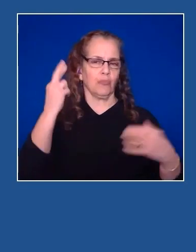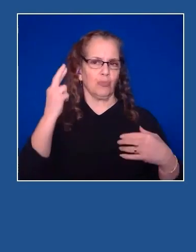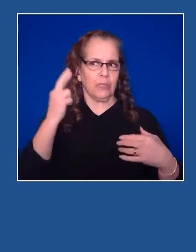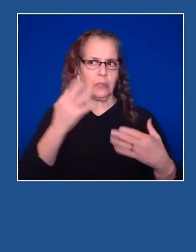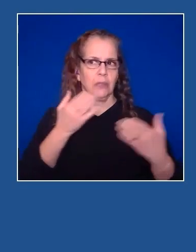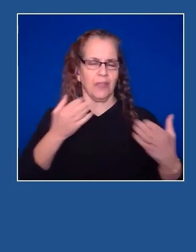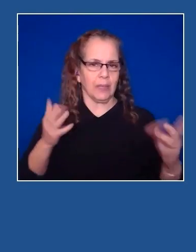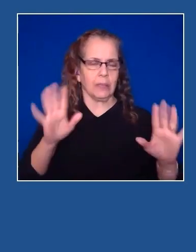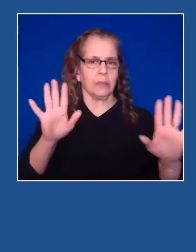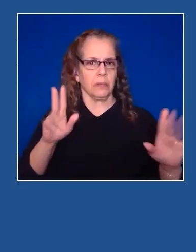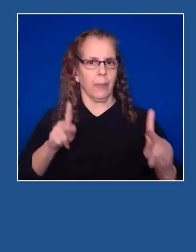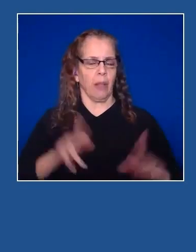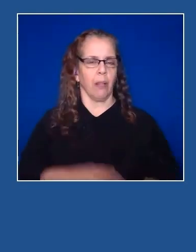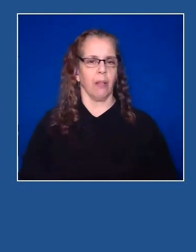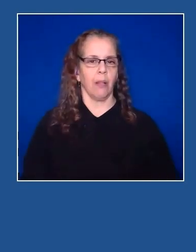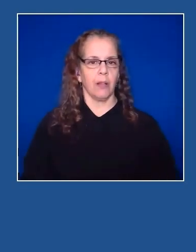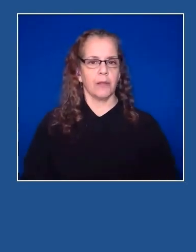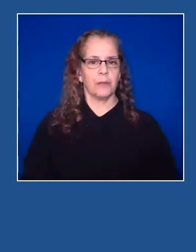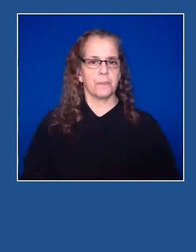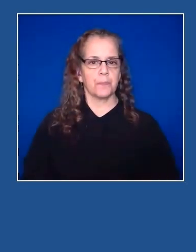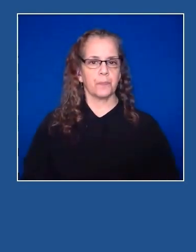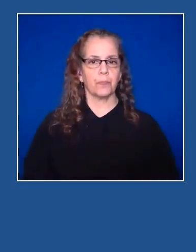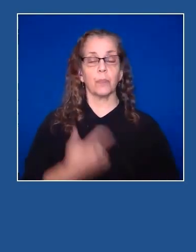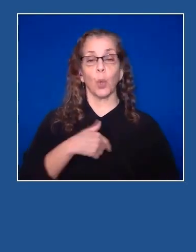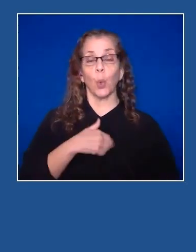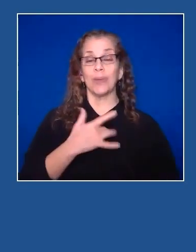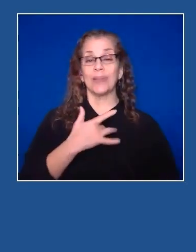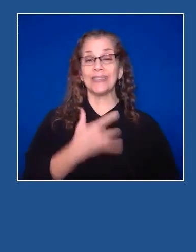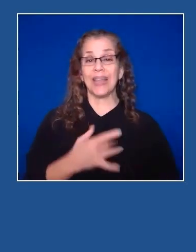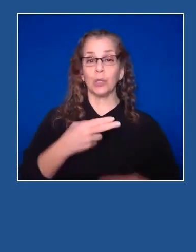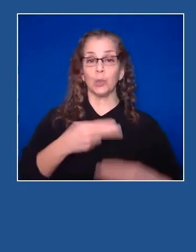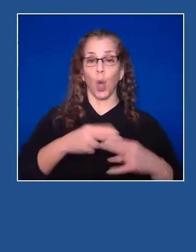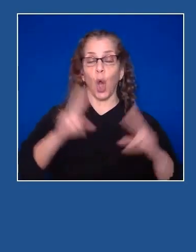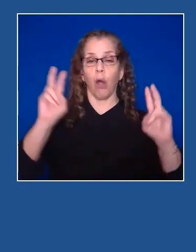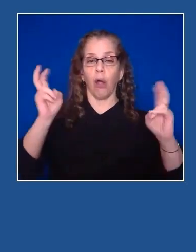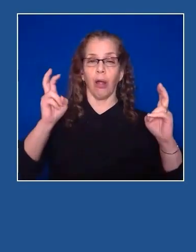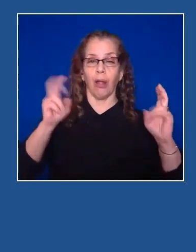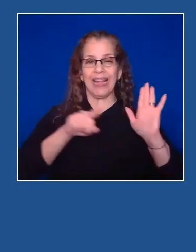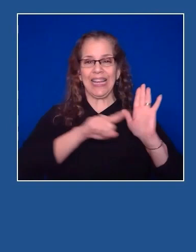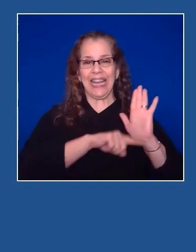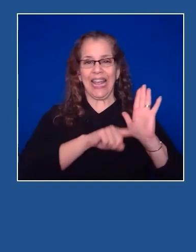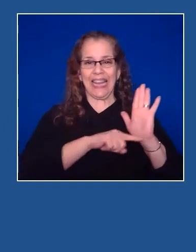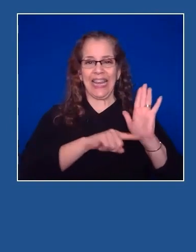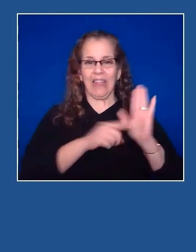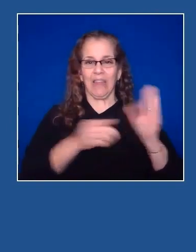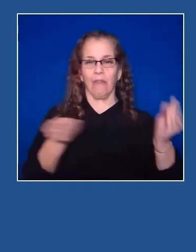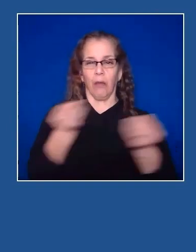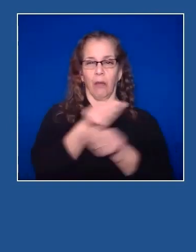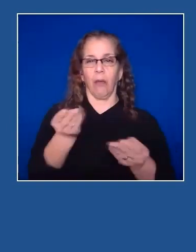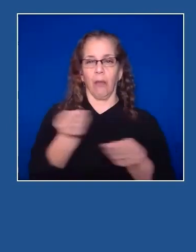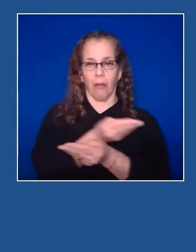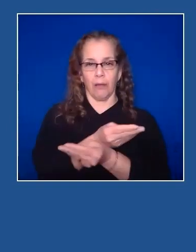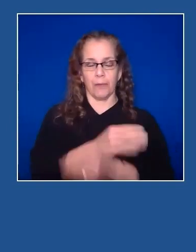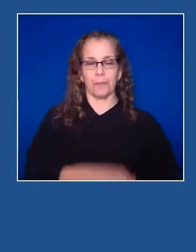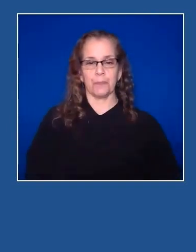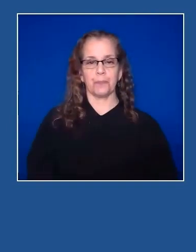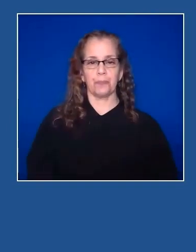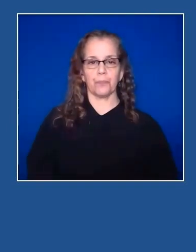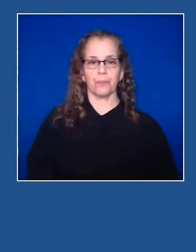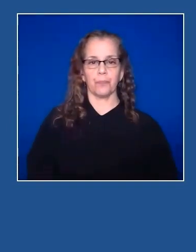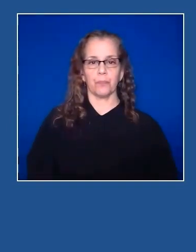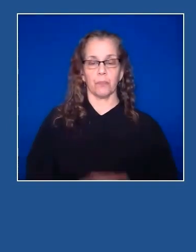work on. Now, we tend to call this negative reciprocity. This particular transaction, one person